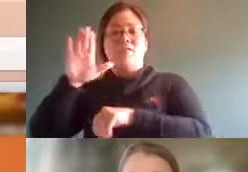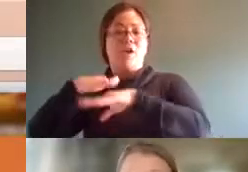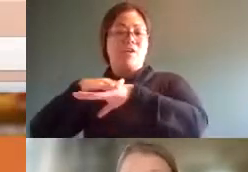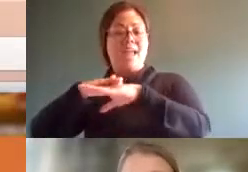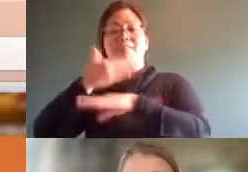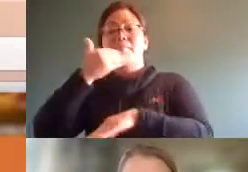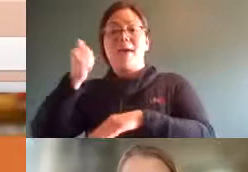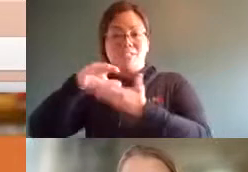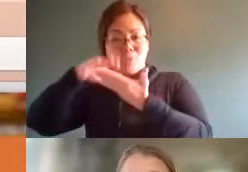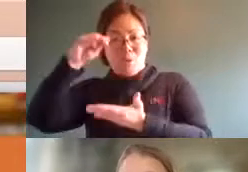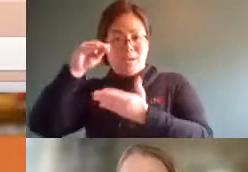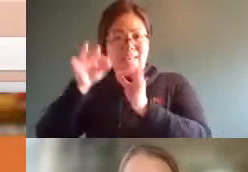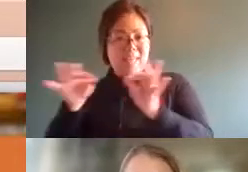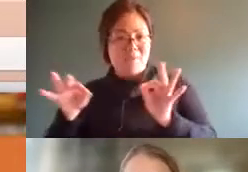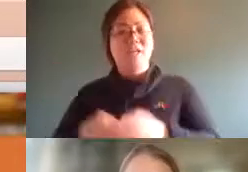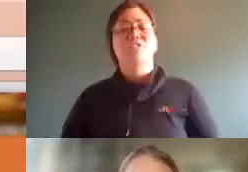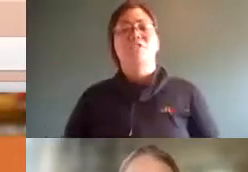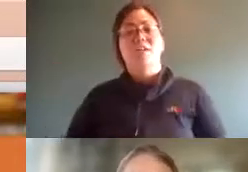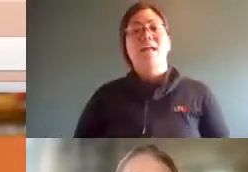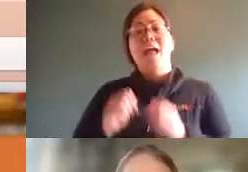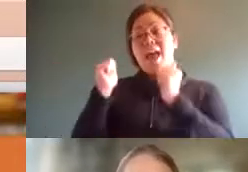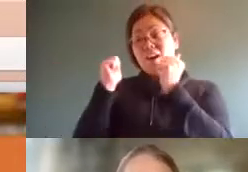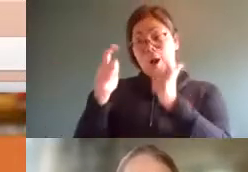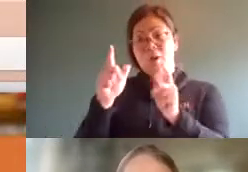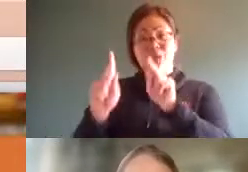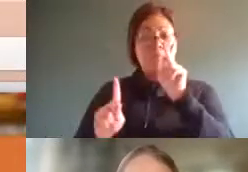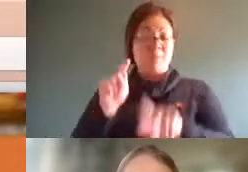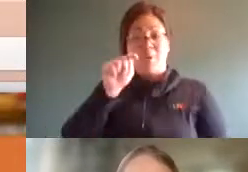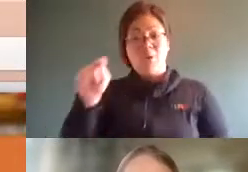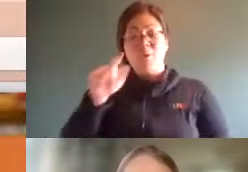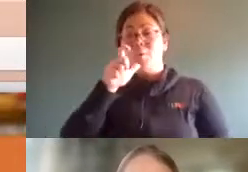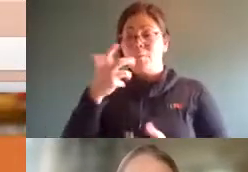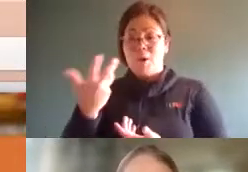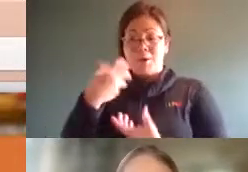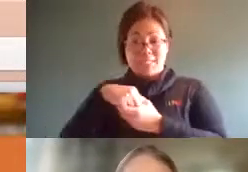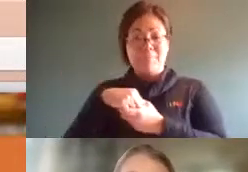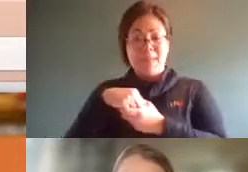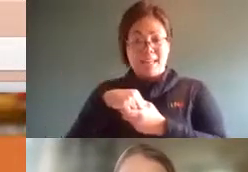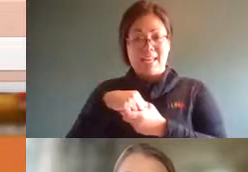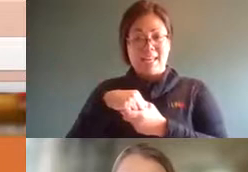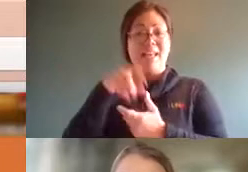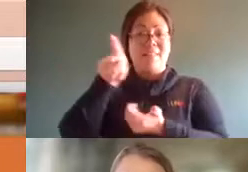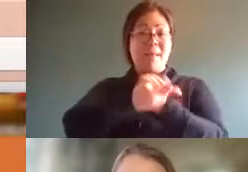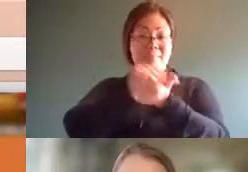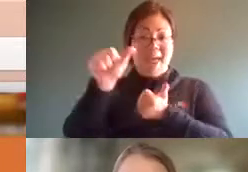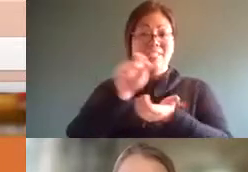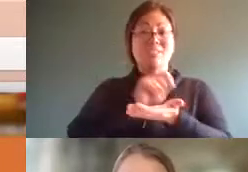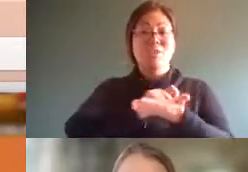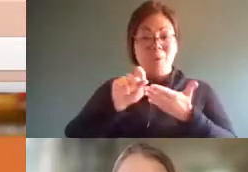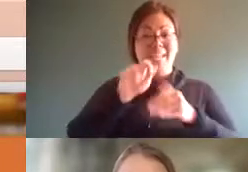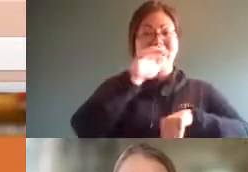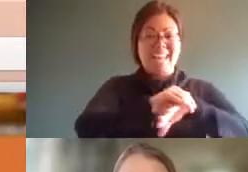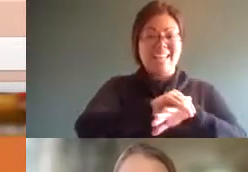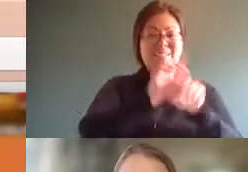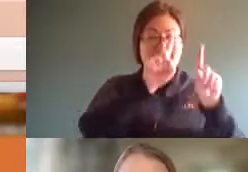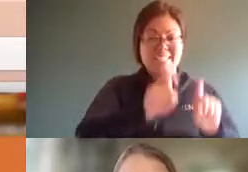for them to learn in. And every single one of those Spanish speaking participants passed the written English exam